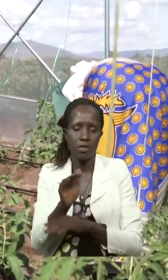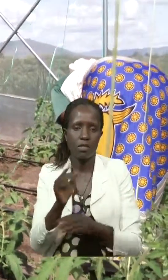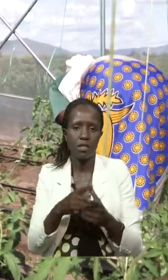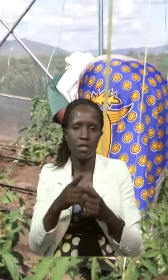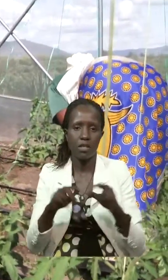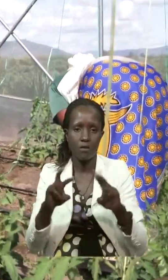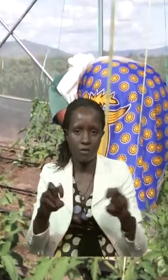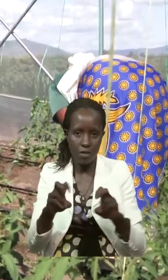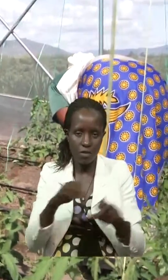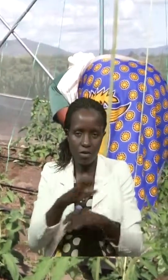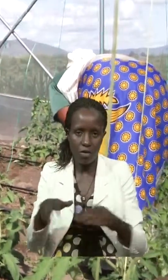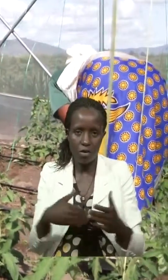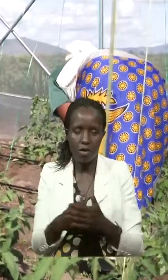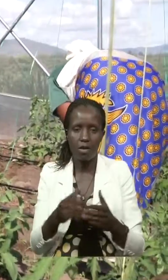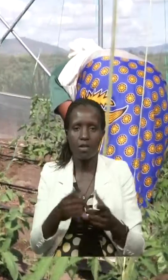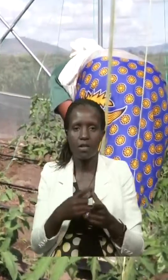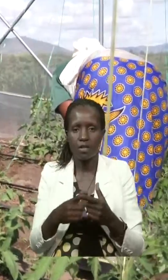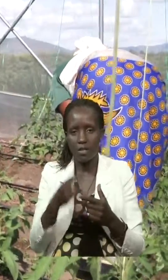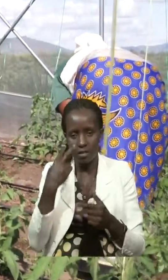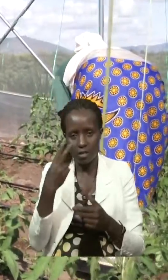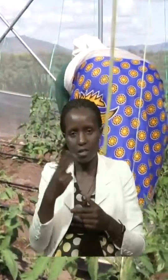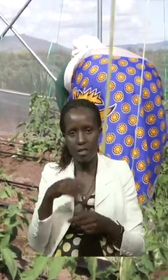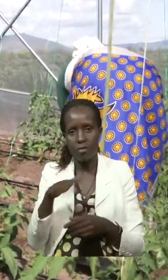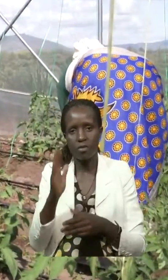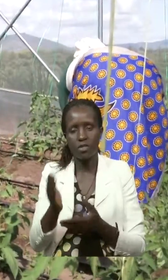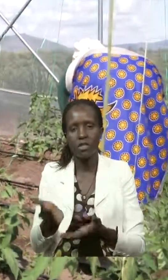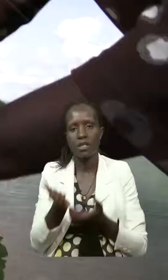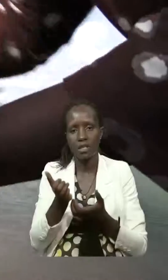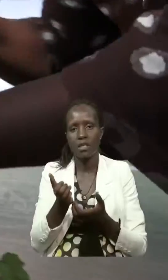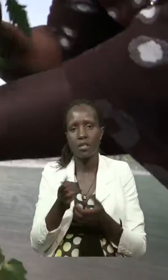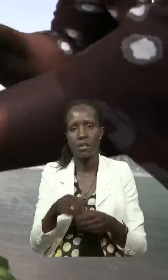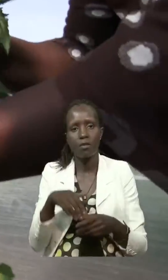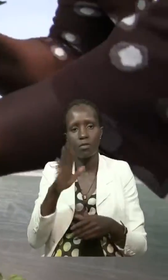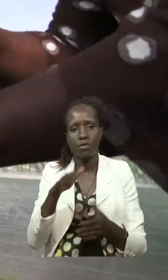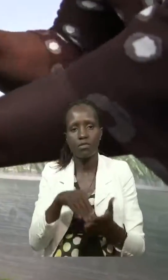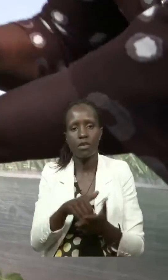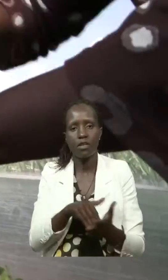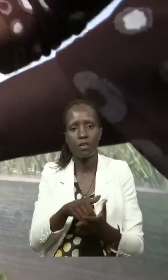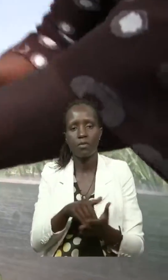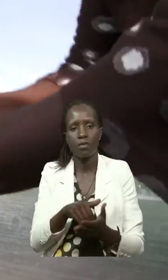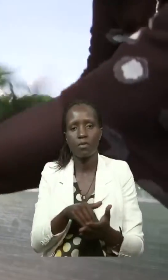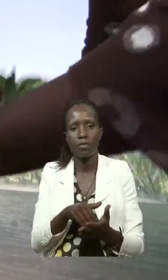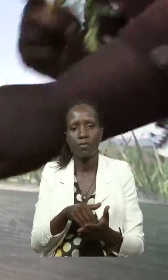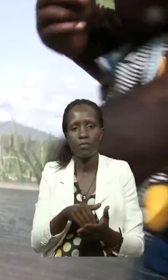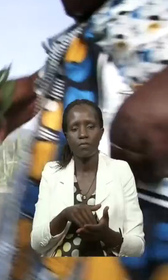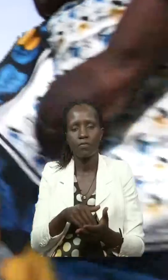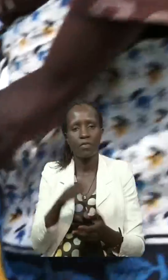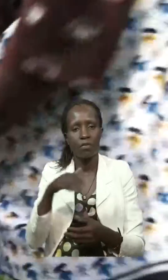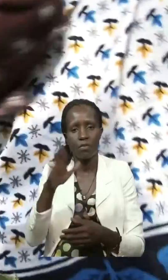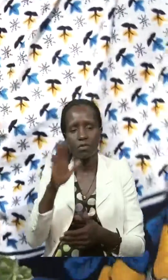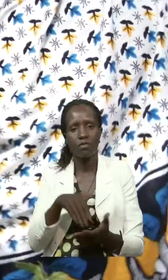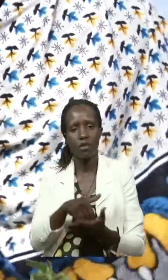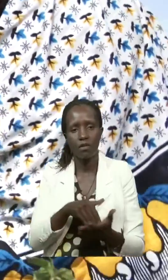them. We look at the most suitable and we start with those ones. Of course, we look at the most vulnerable, but vulnerability to some extent.